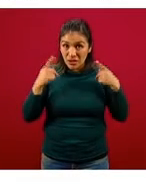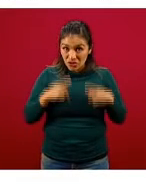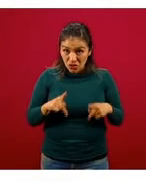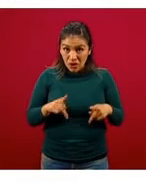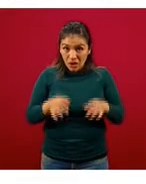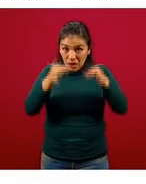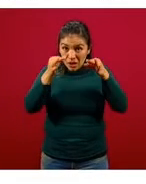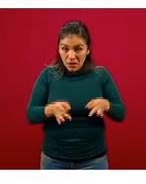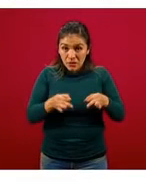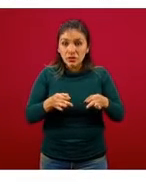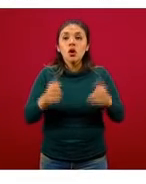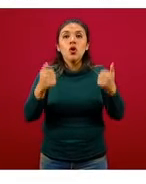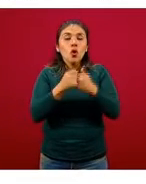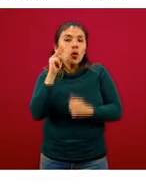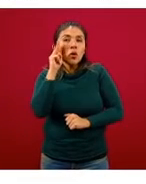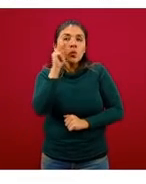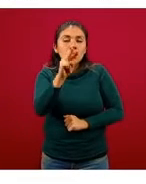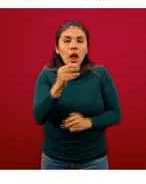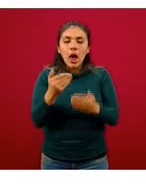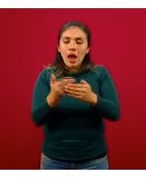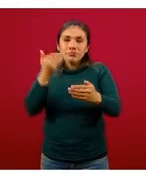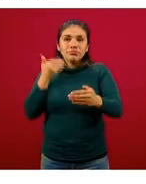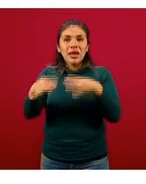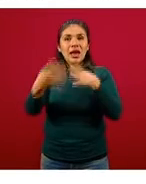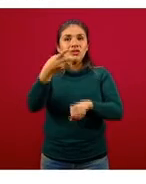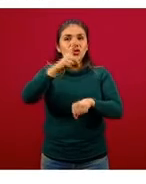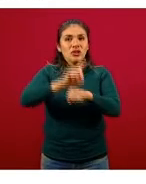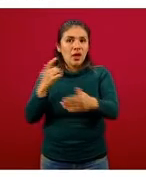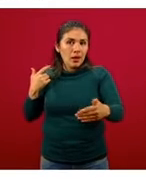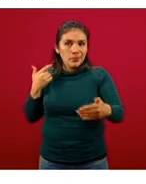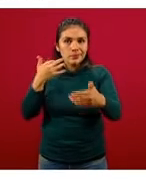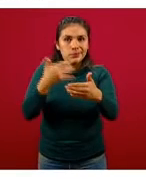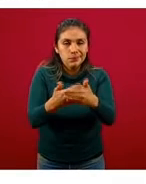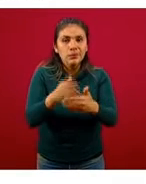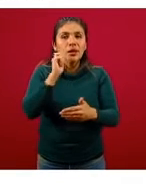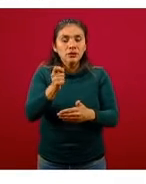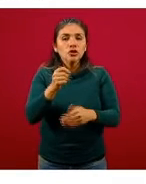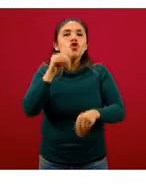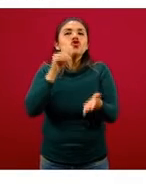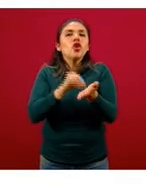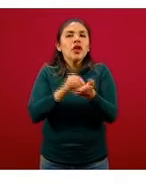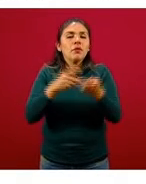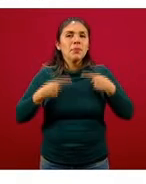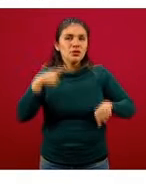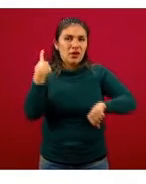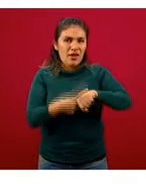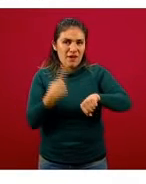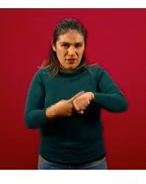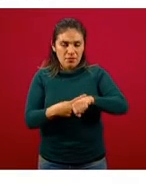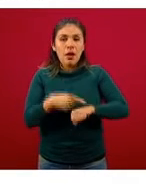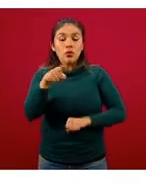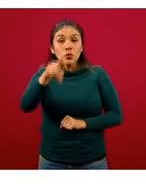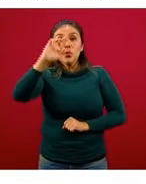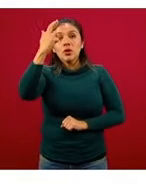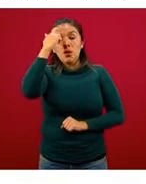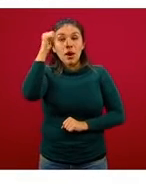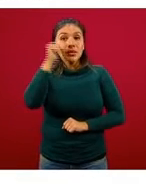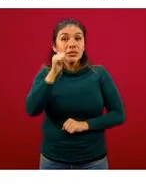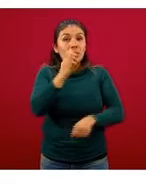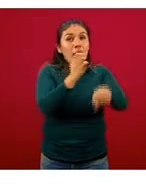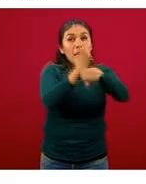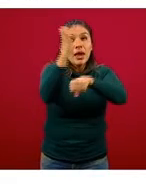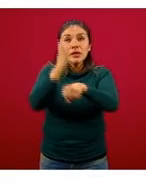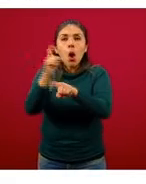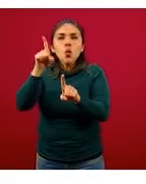active case incidence, cumulative incidence rate, which, remember, has to do with the population within